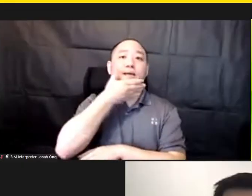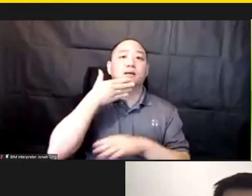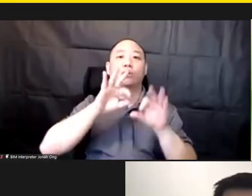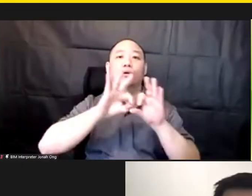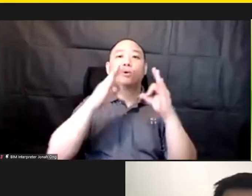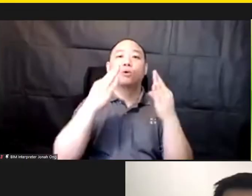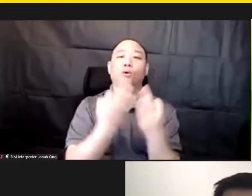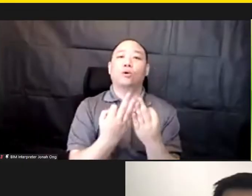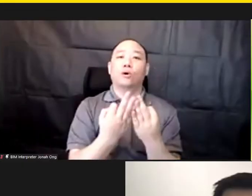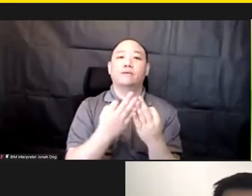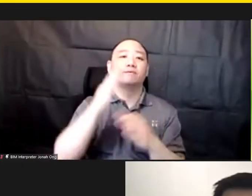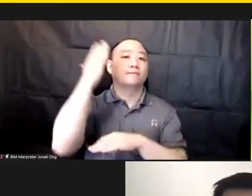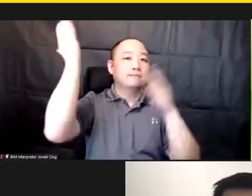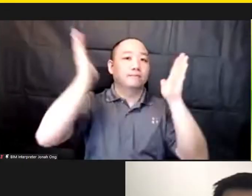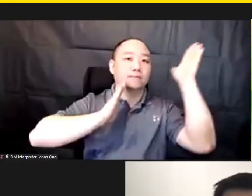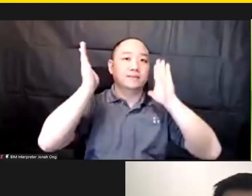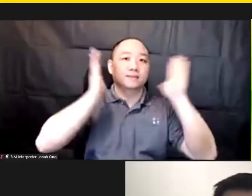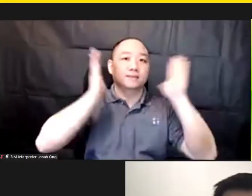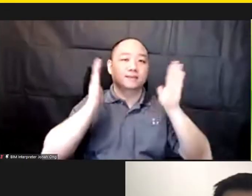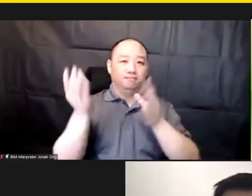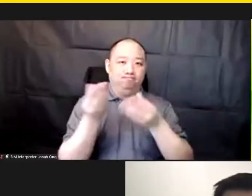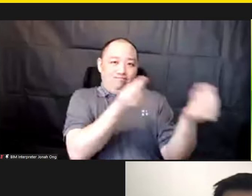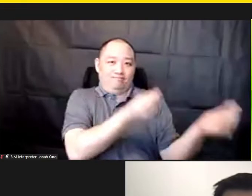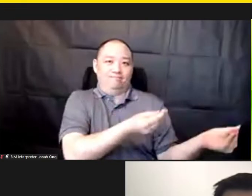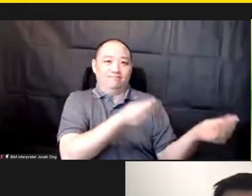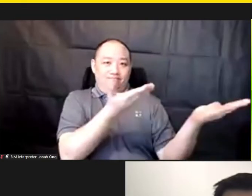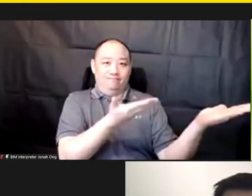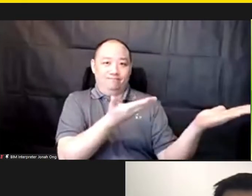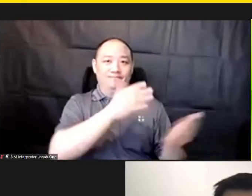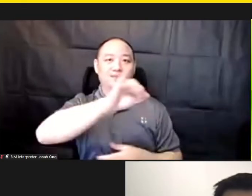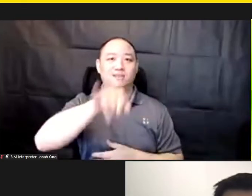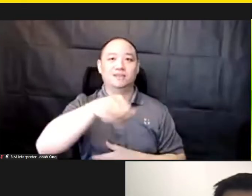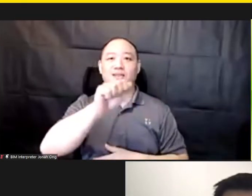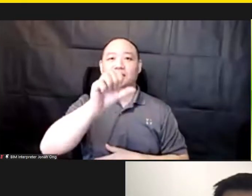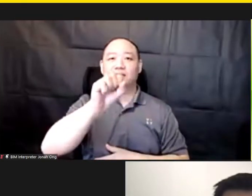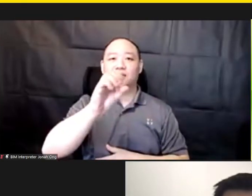So, Jason, I'll pass the floor to you.